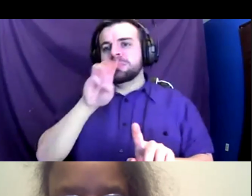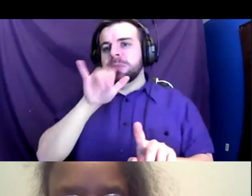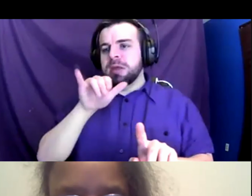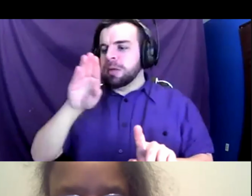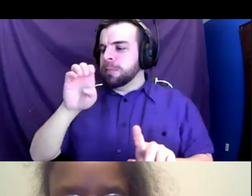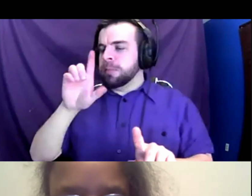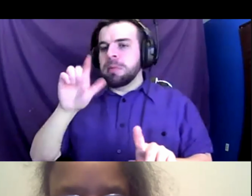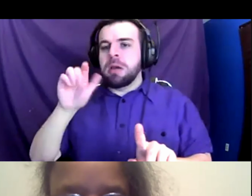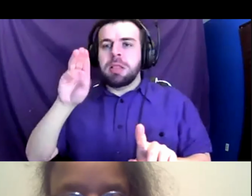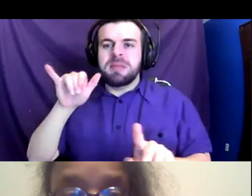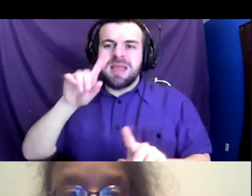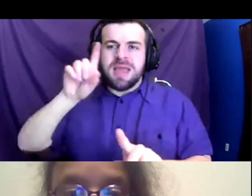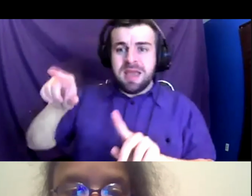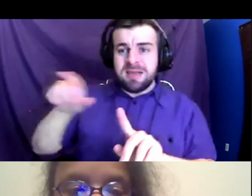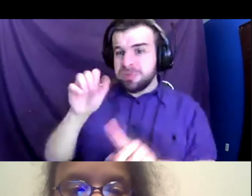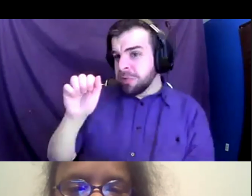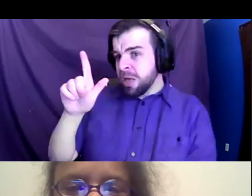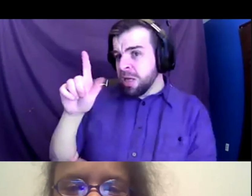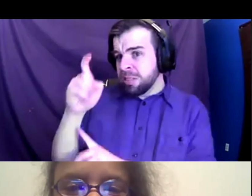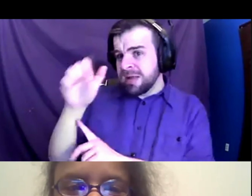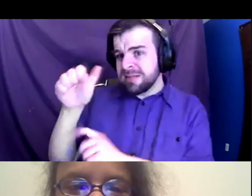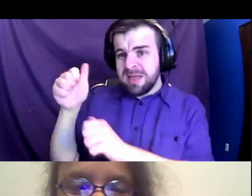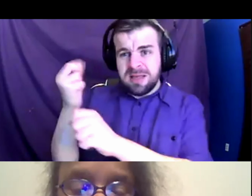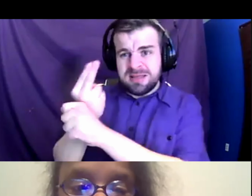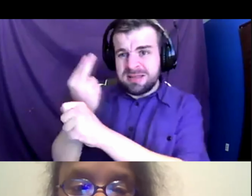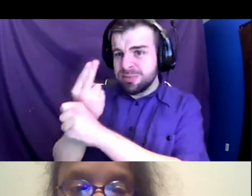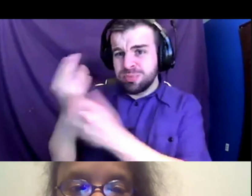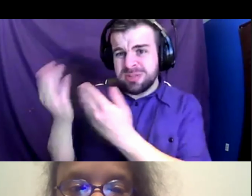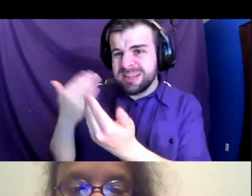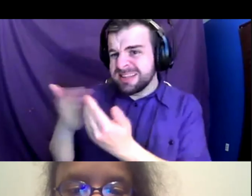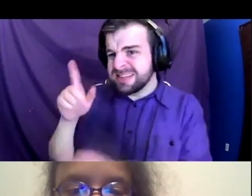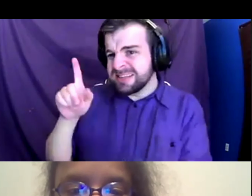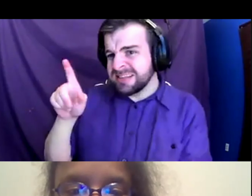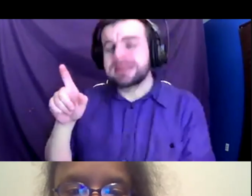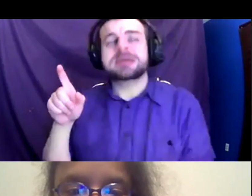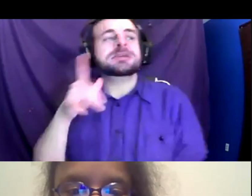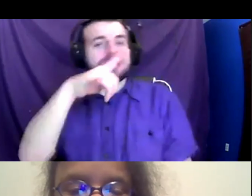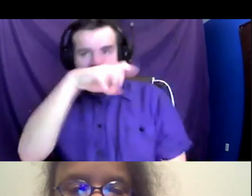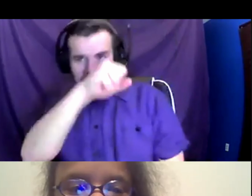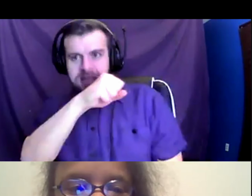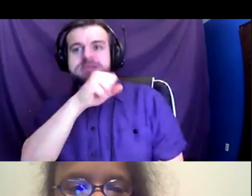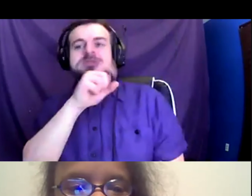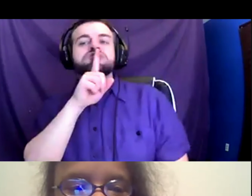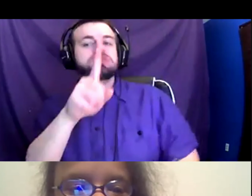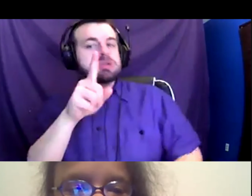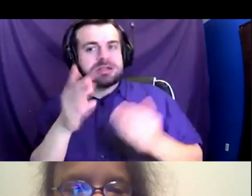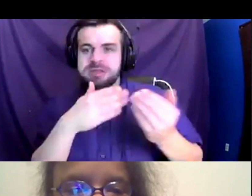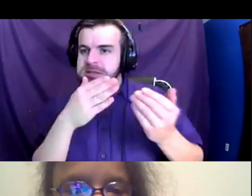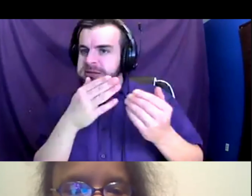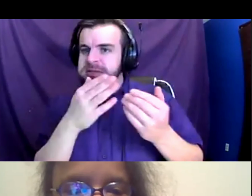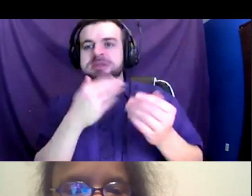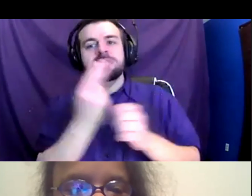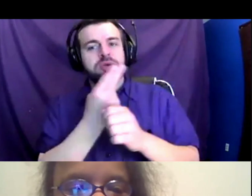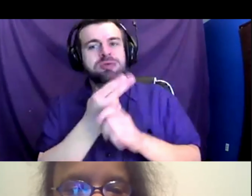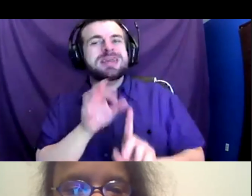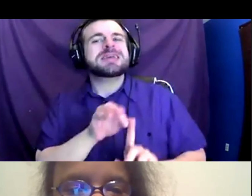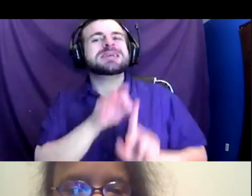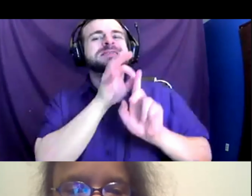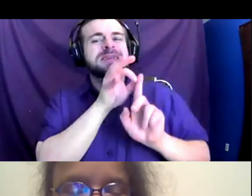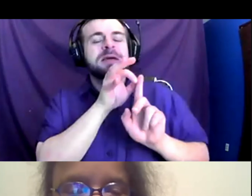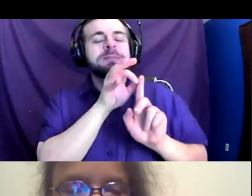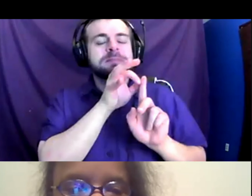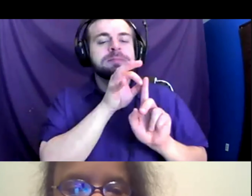to use? Alexa is easy to use, except when it says stuff when you don't want